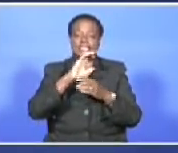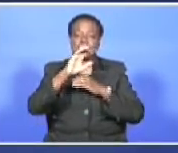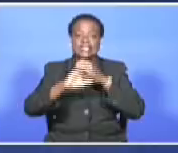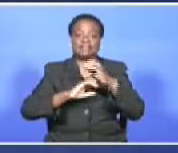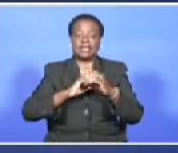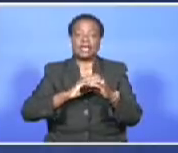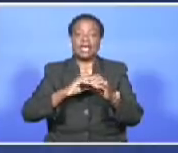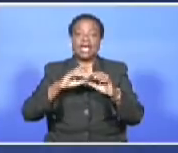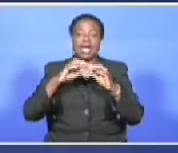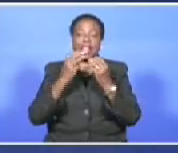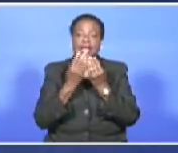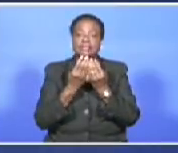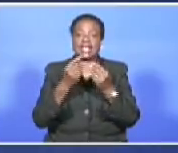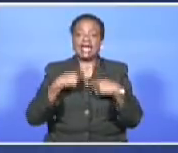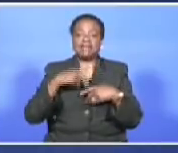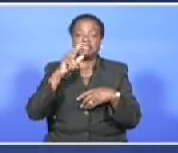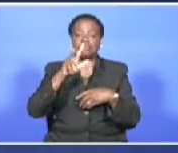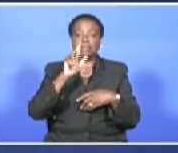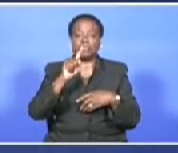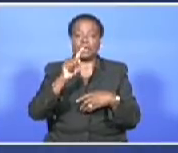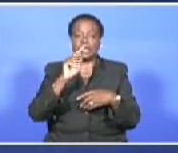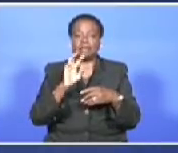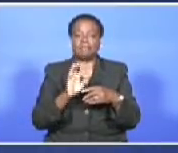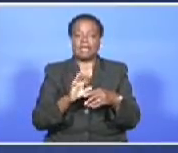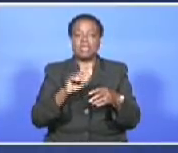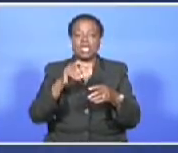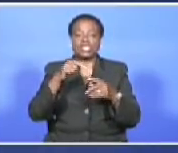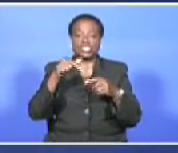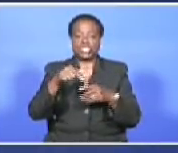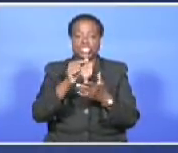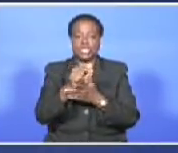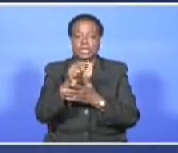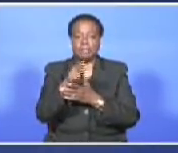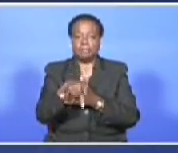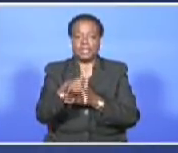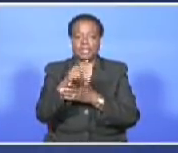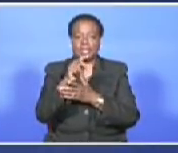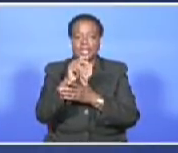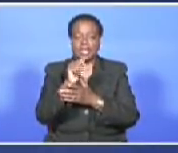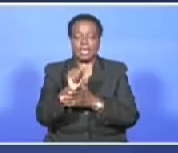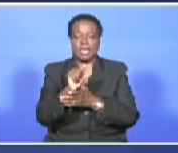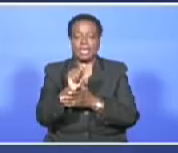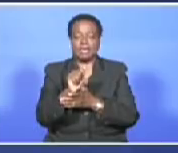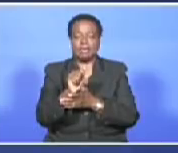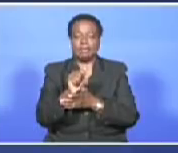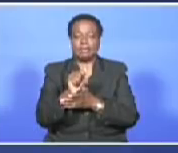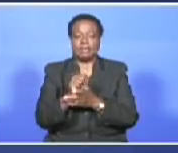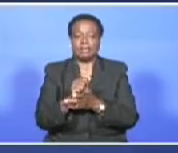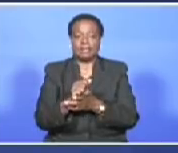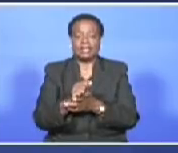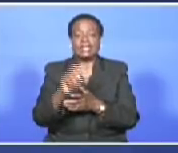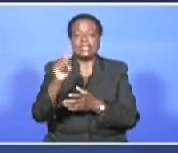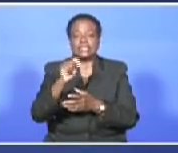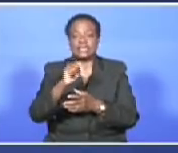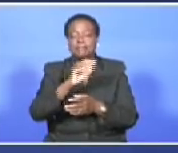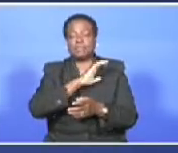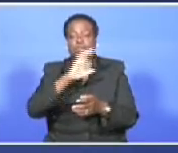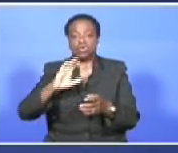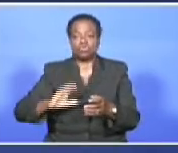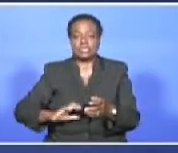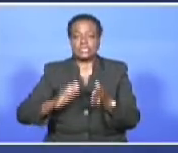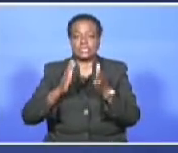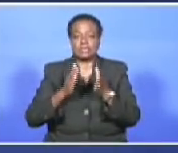average? Well, Vaughn Aubrey introduces us to a Temple Christian Academy student who says winning a college scholarship proves that any young